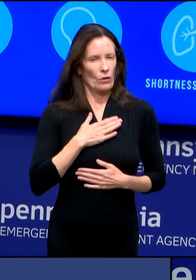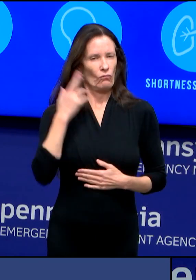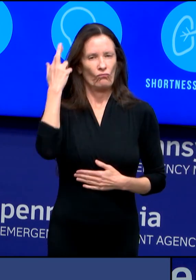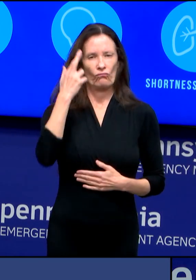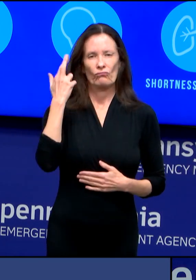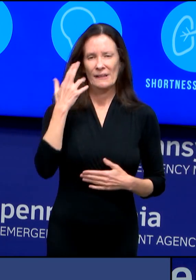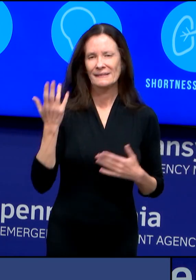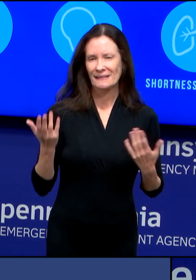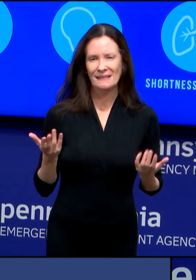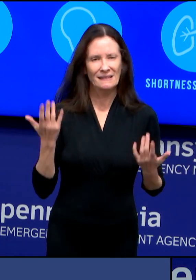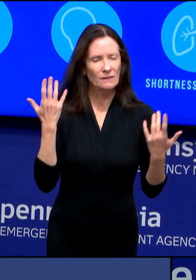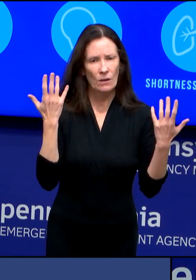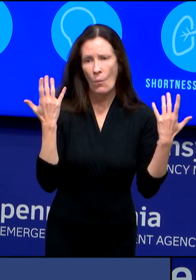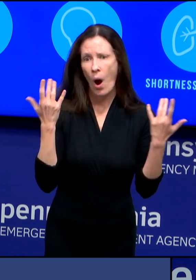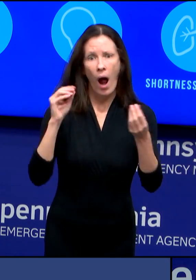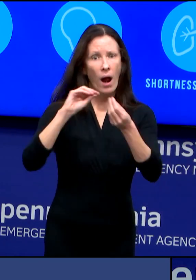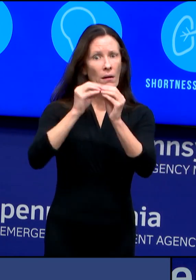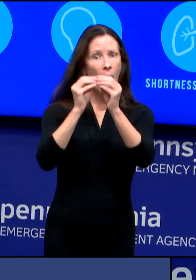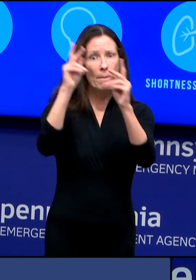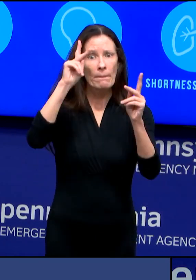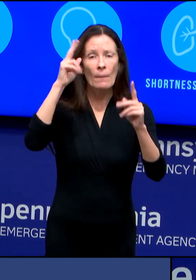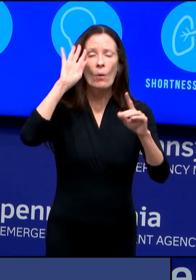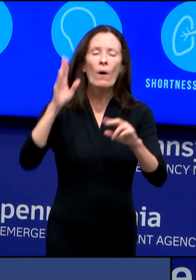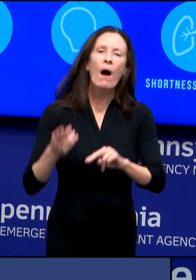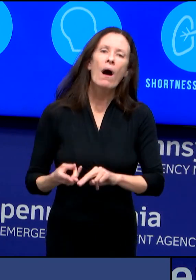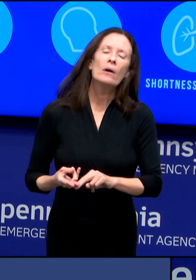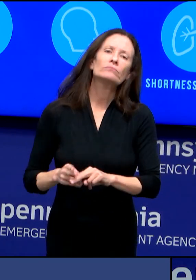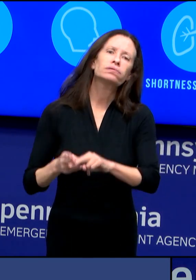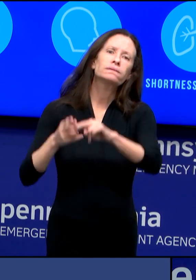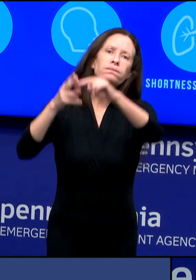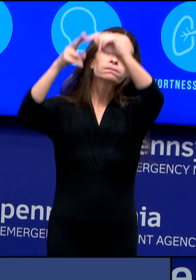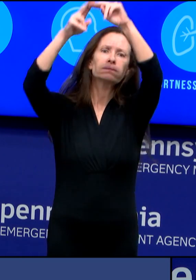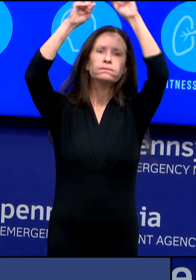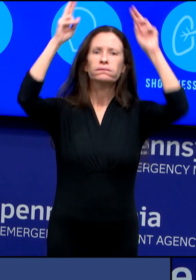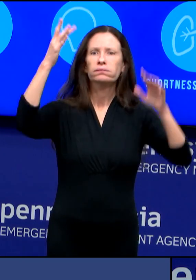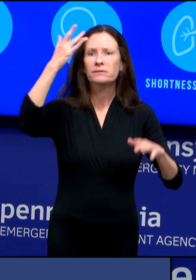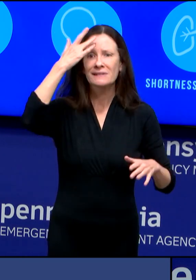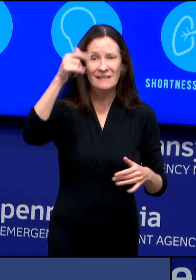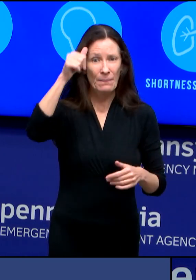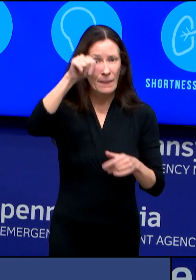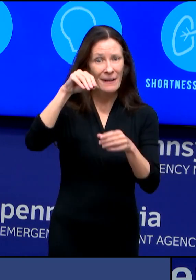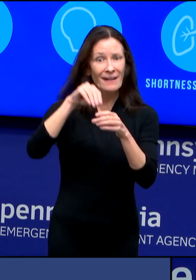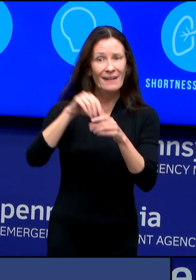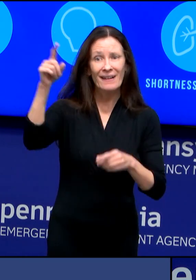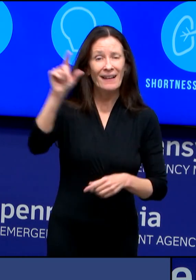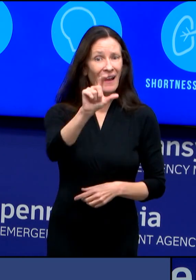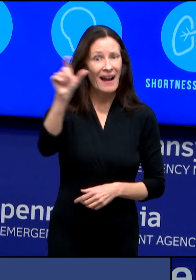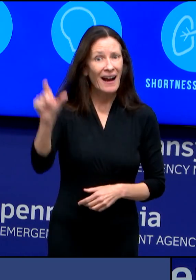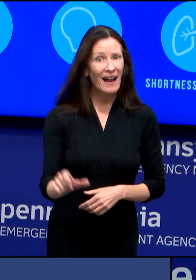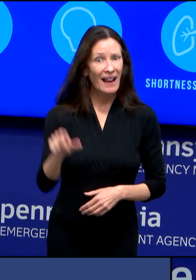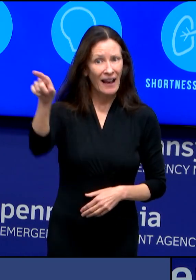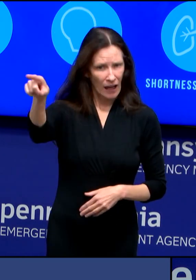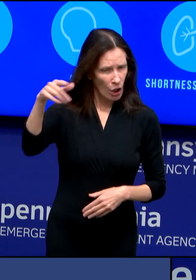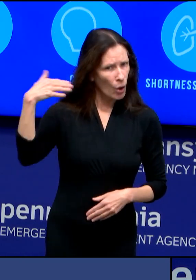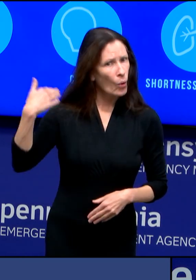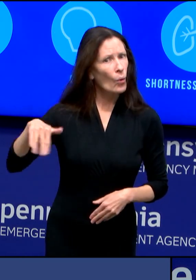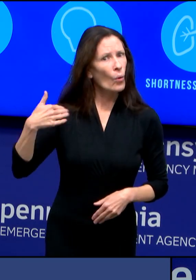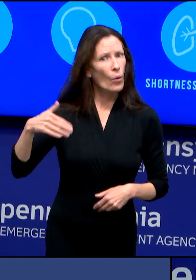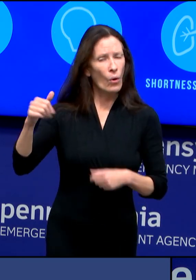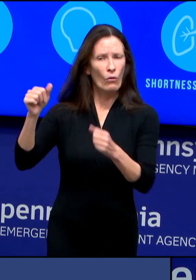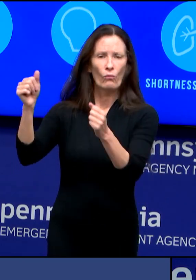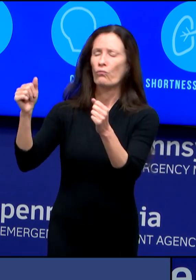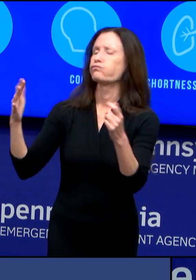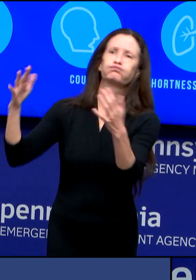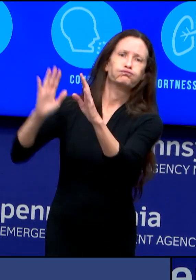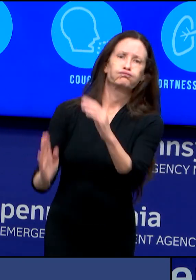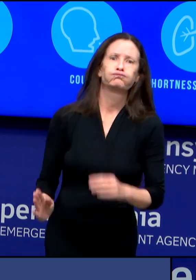cases, as was seen in Italy and other areas, and that could overwhelm our hospitals